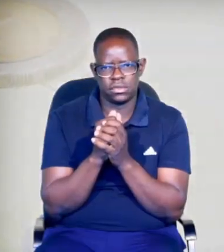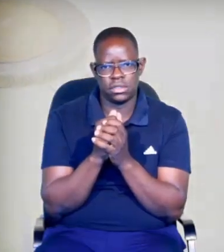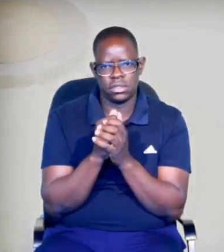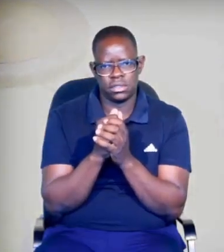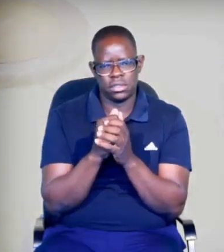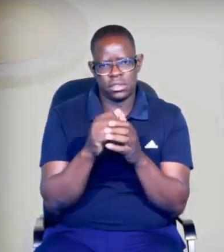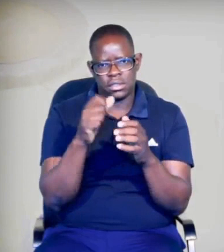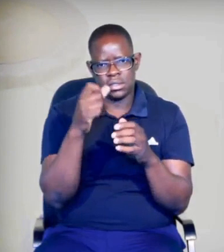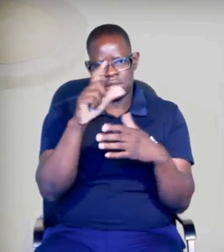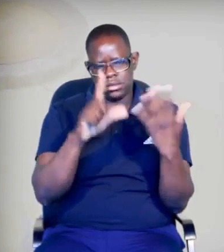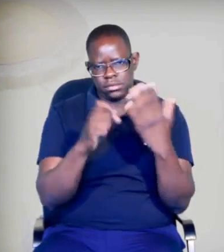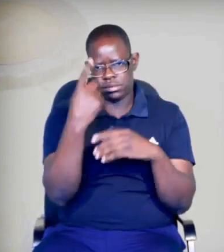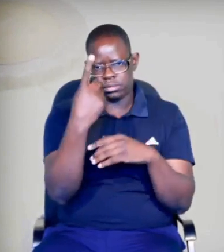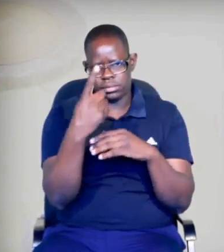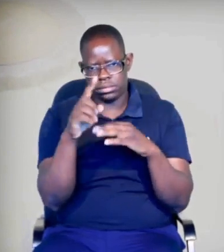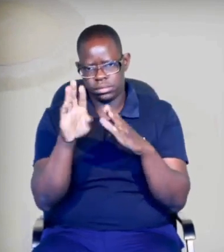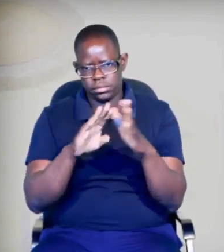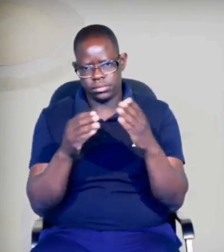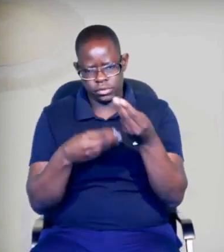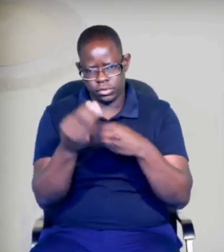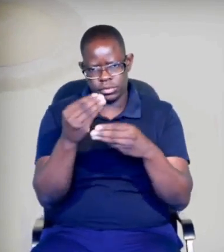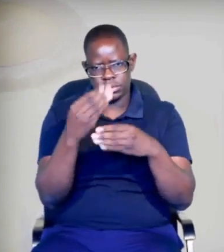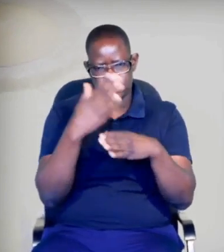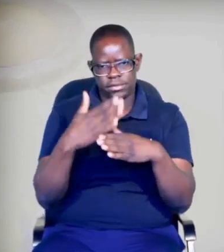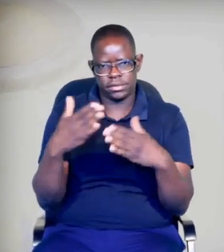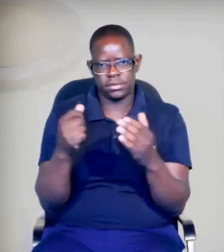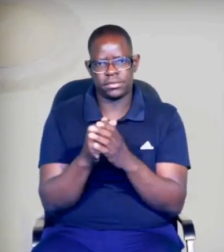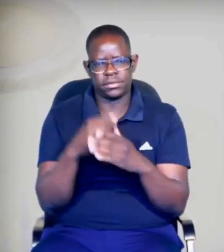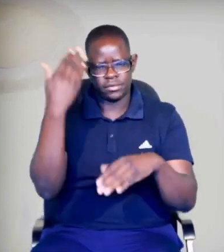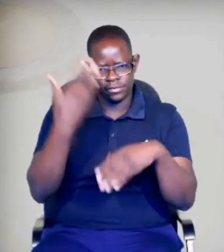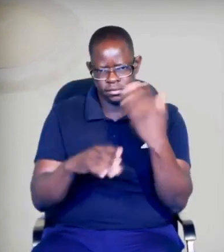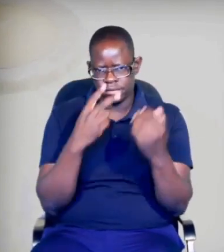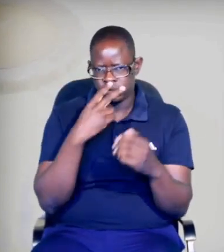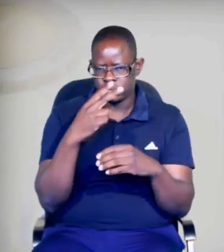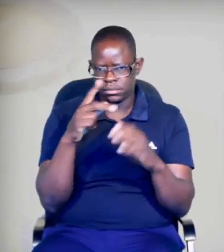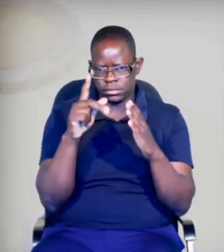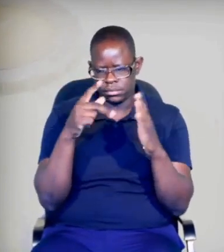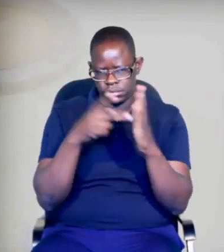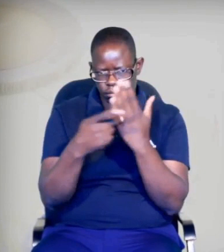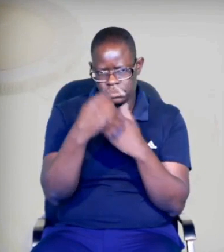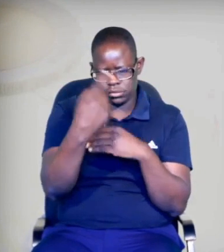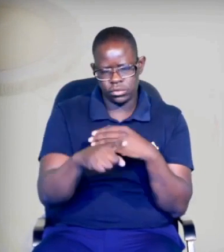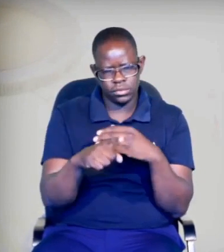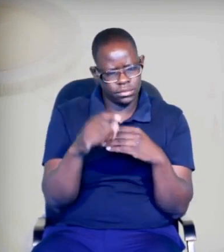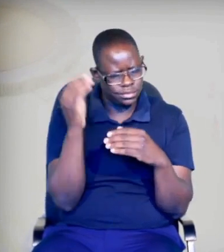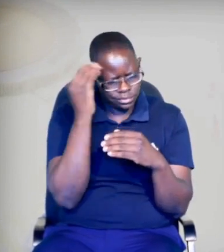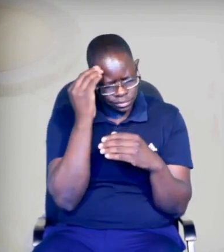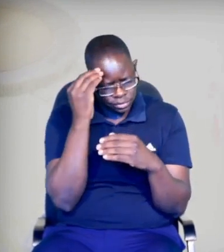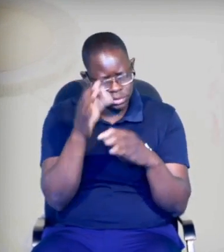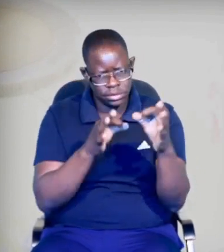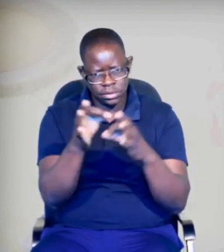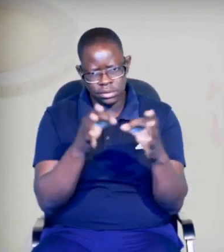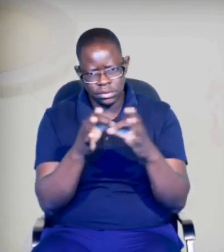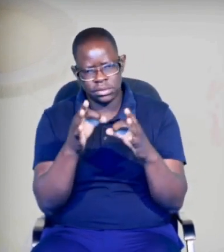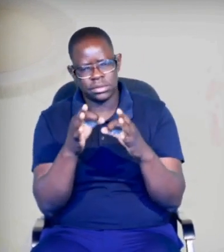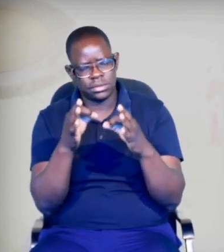Lesson 1 is titled The Nature and Purpose of Economic Activity. After watching this program, we hope that you would be able to explain